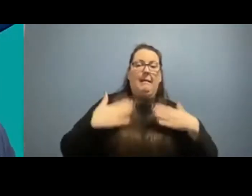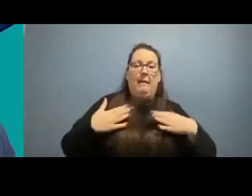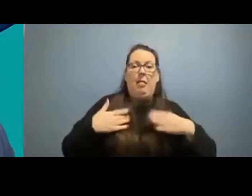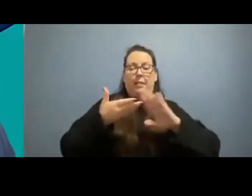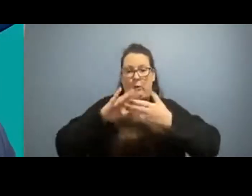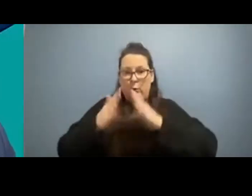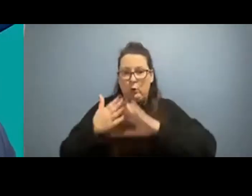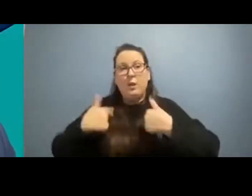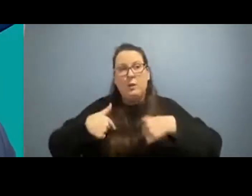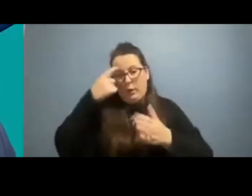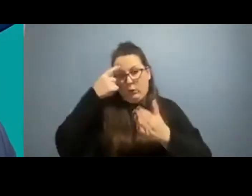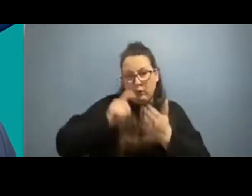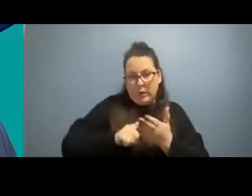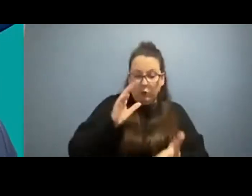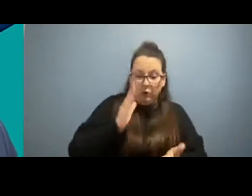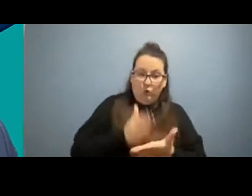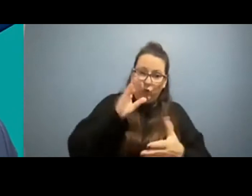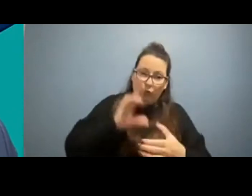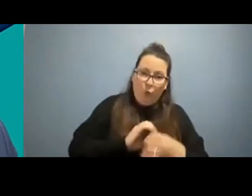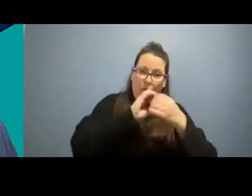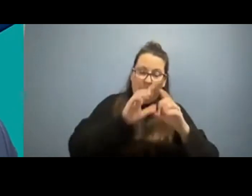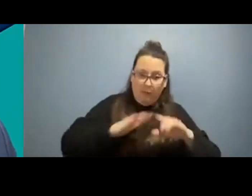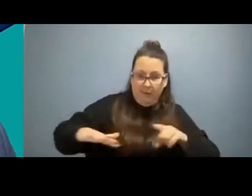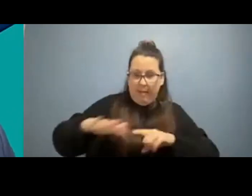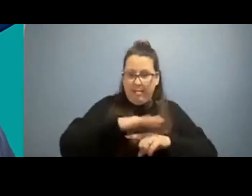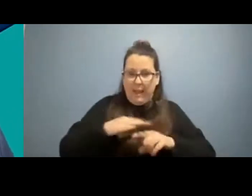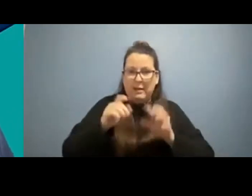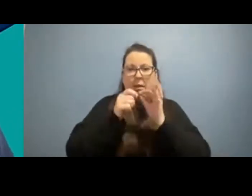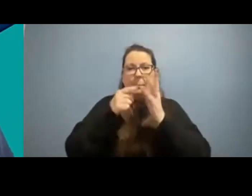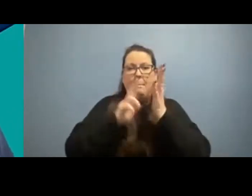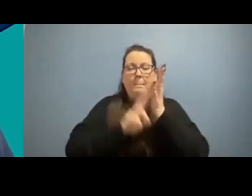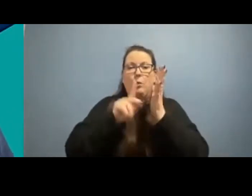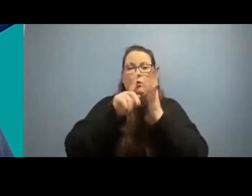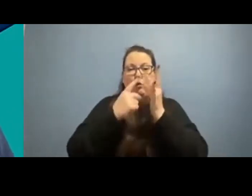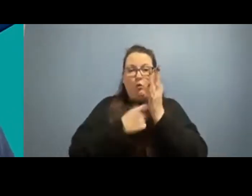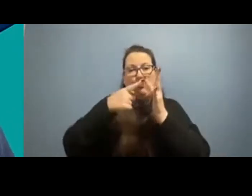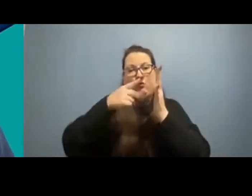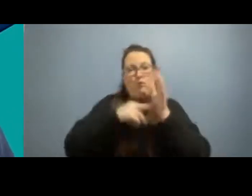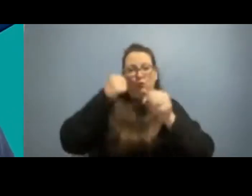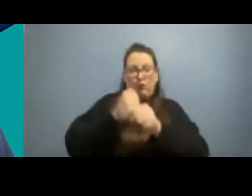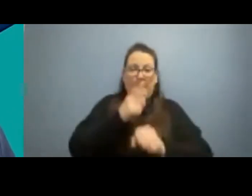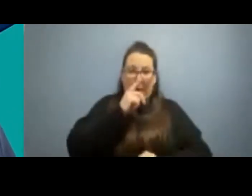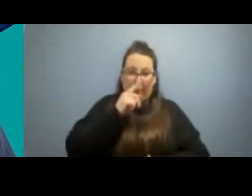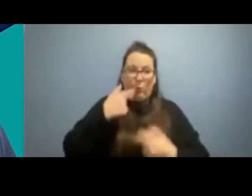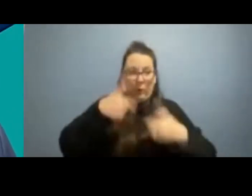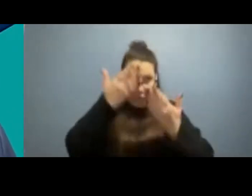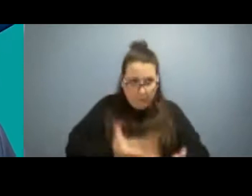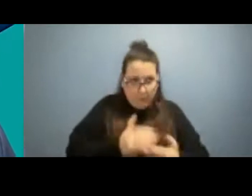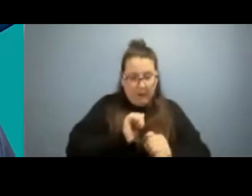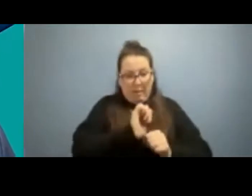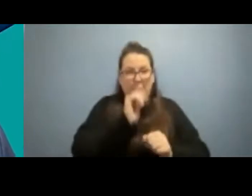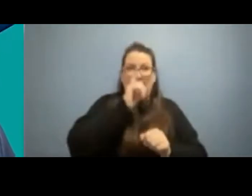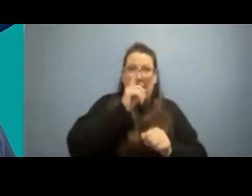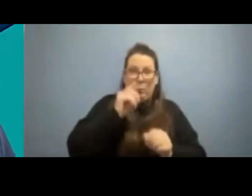of the land and the custodians of the land on which we work, the Boonwurrung people. We pay our respects to them, their culture, their